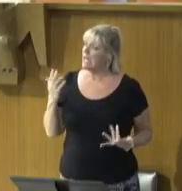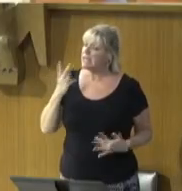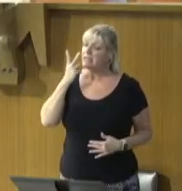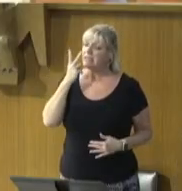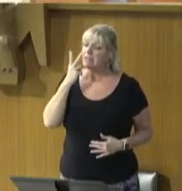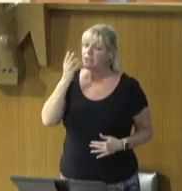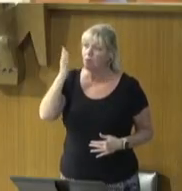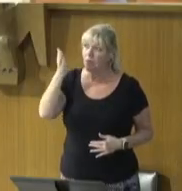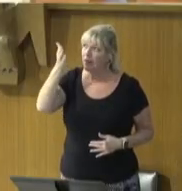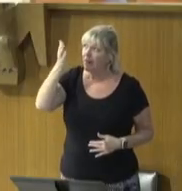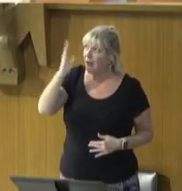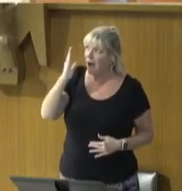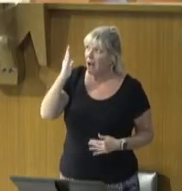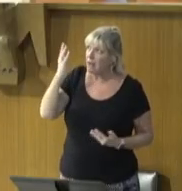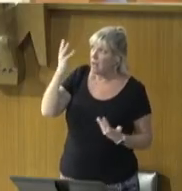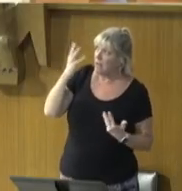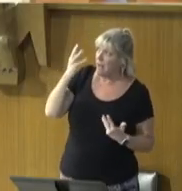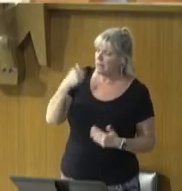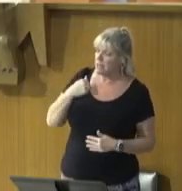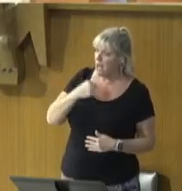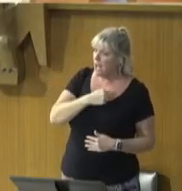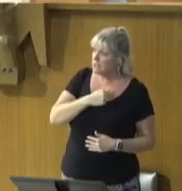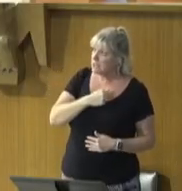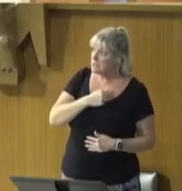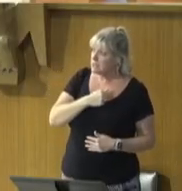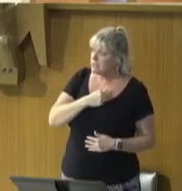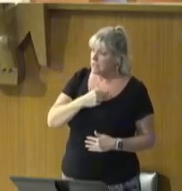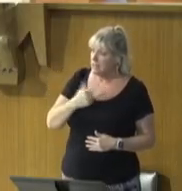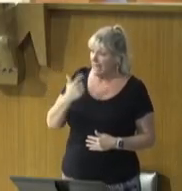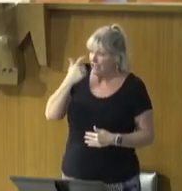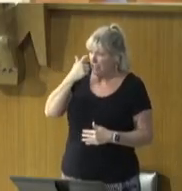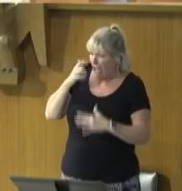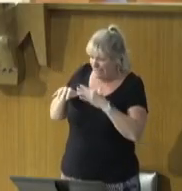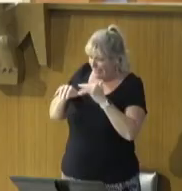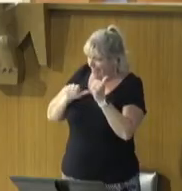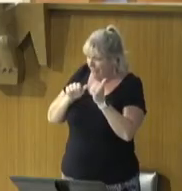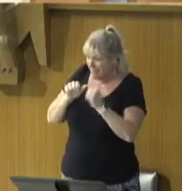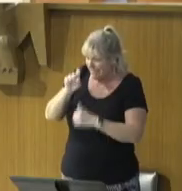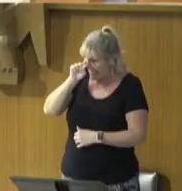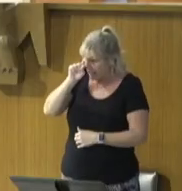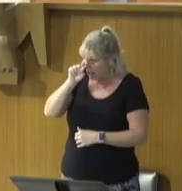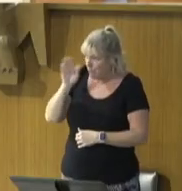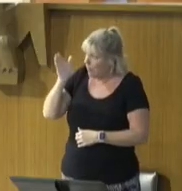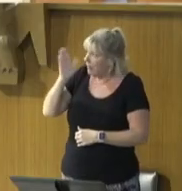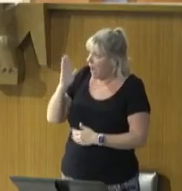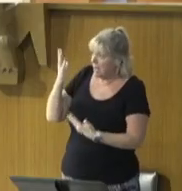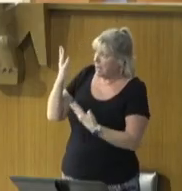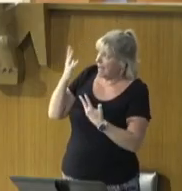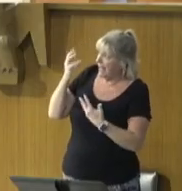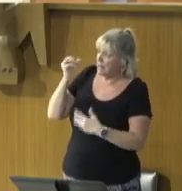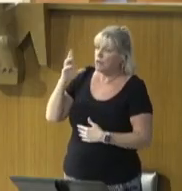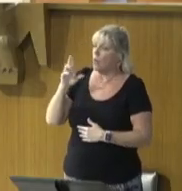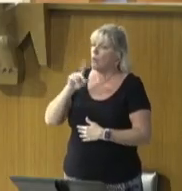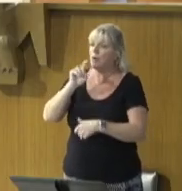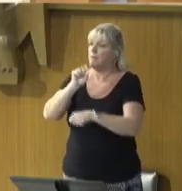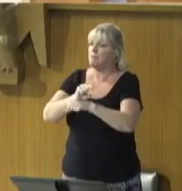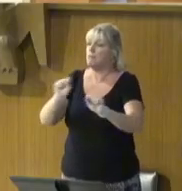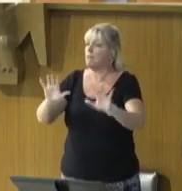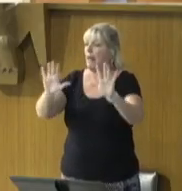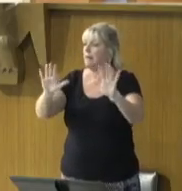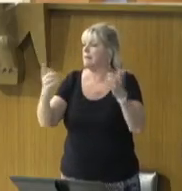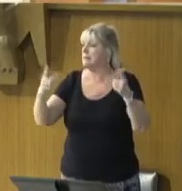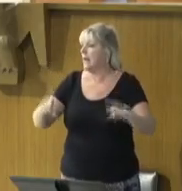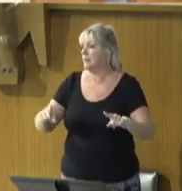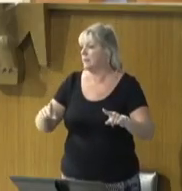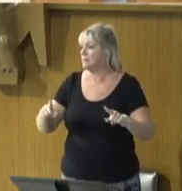Will God abandon them so soon after leaving Egypt or will something miraculous occur